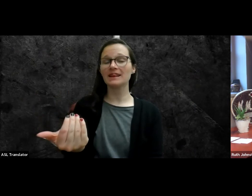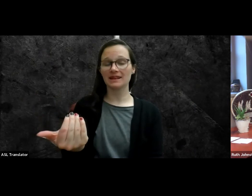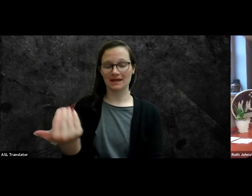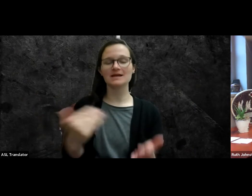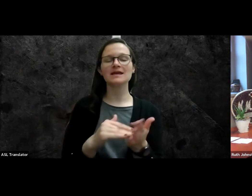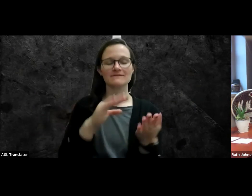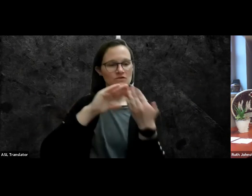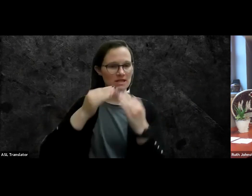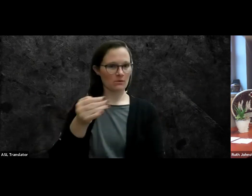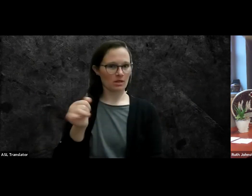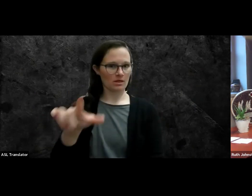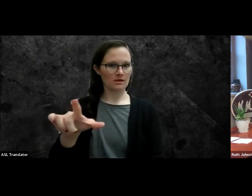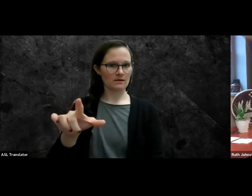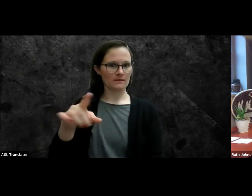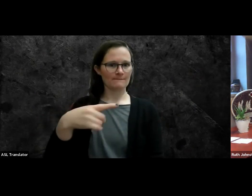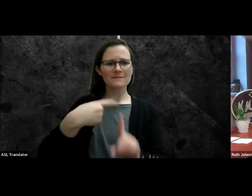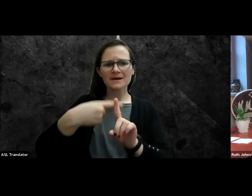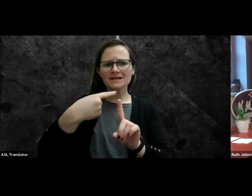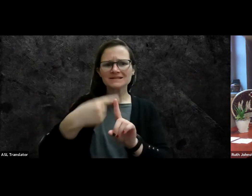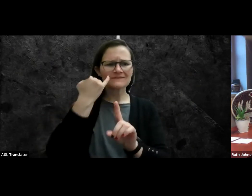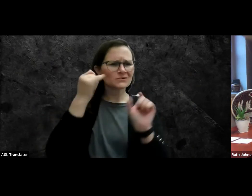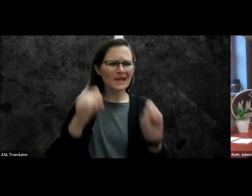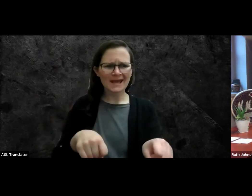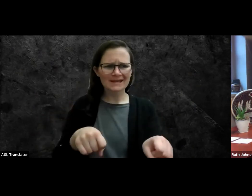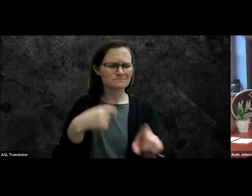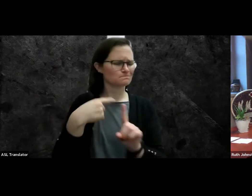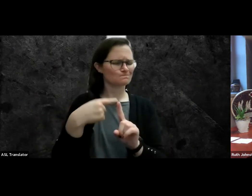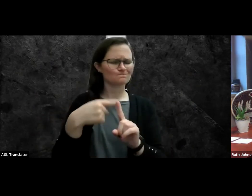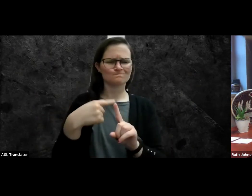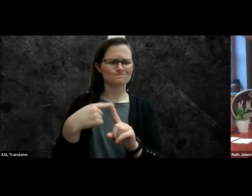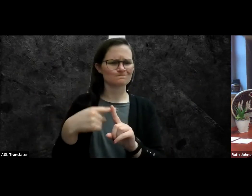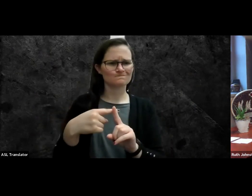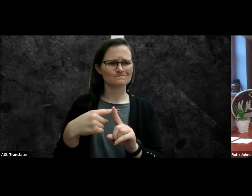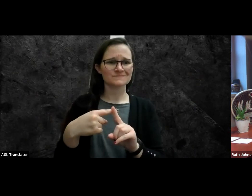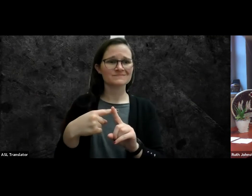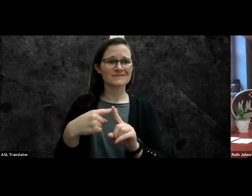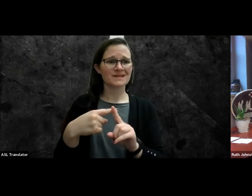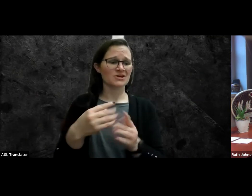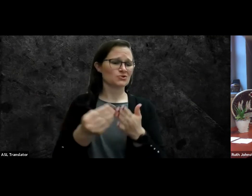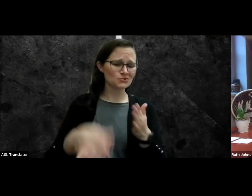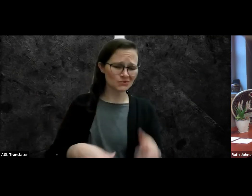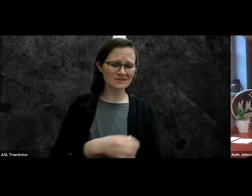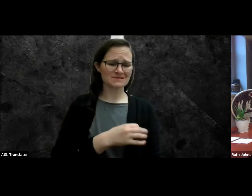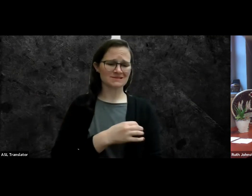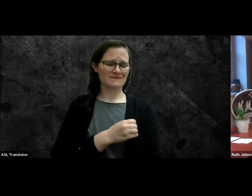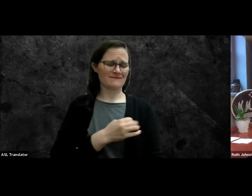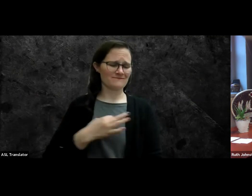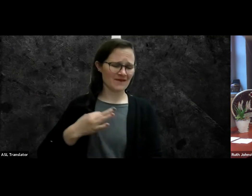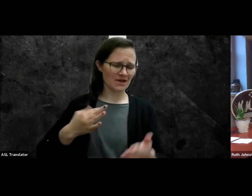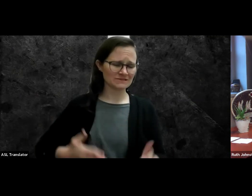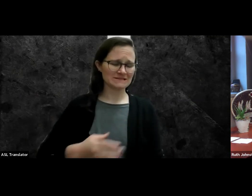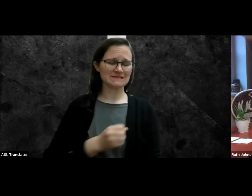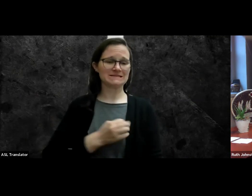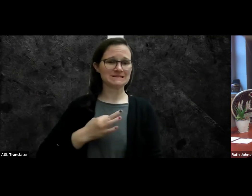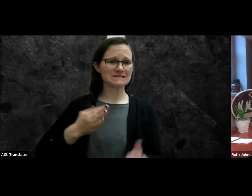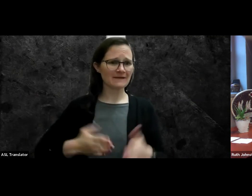And be positive as much as we possibly can. I think our students, our staff, our faculty, they all look to us to